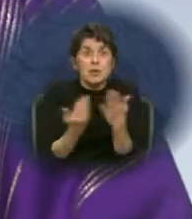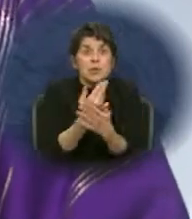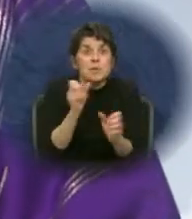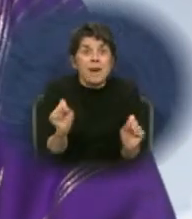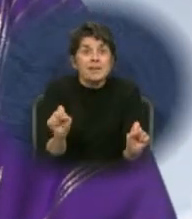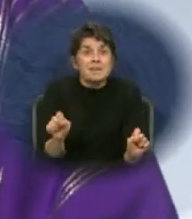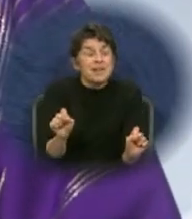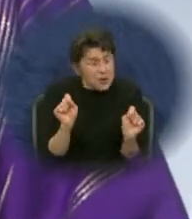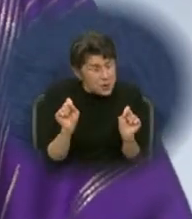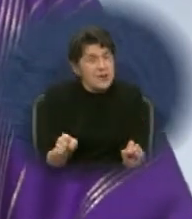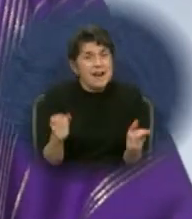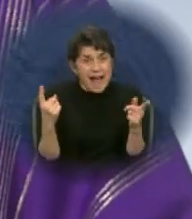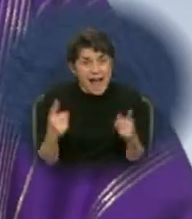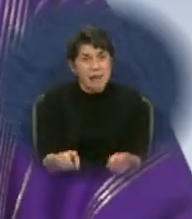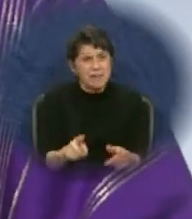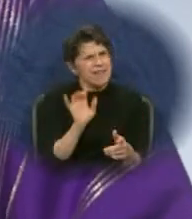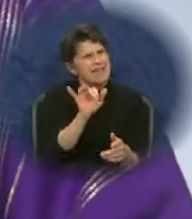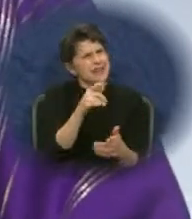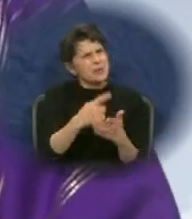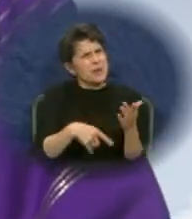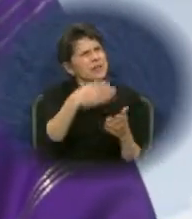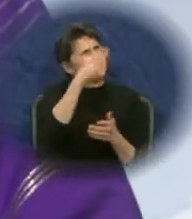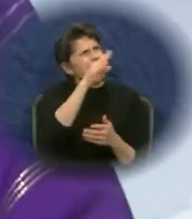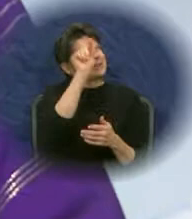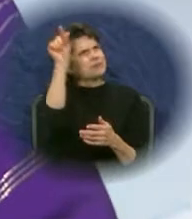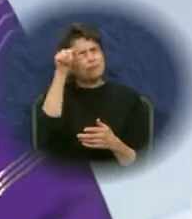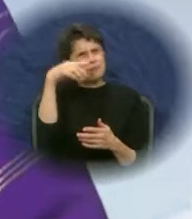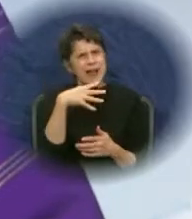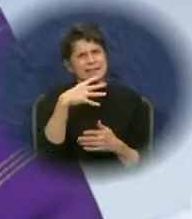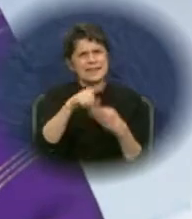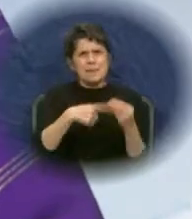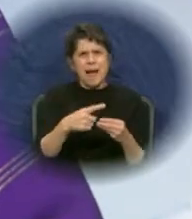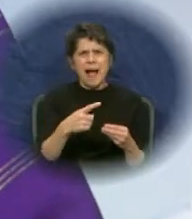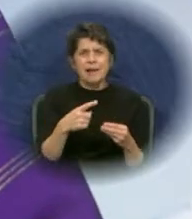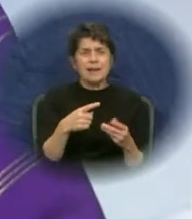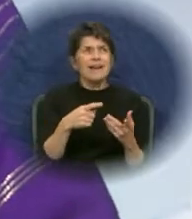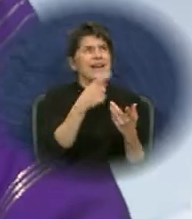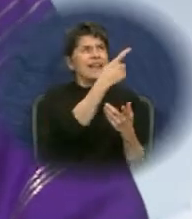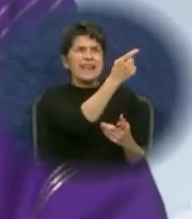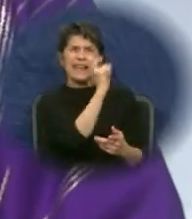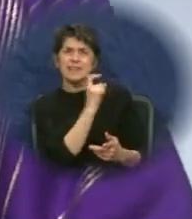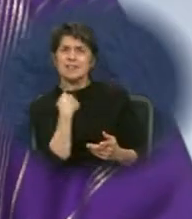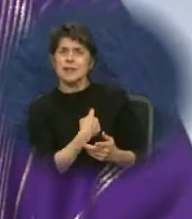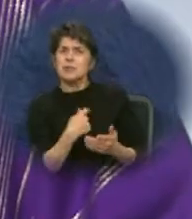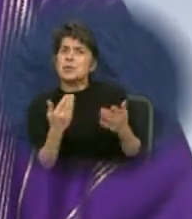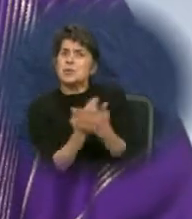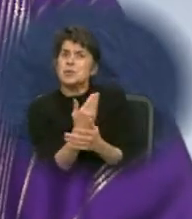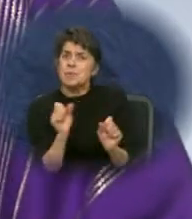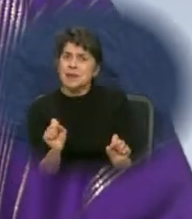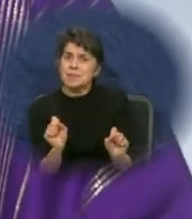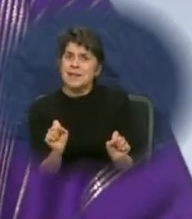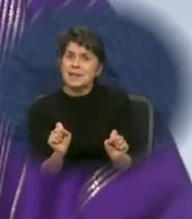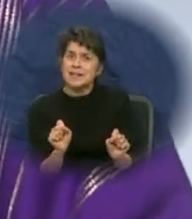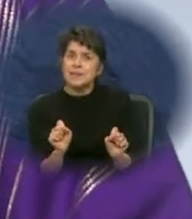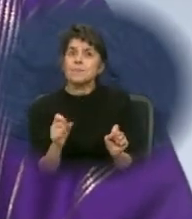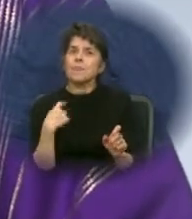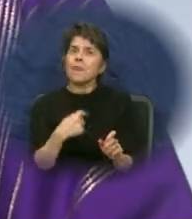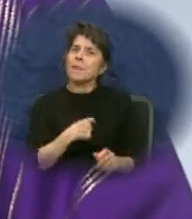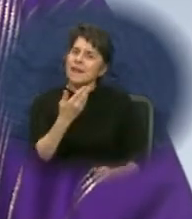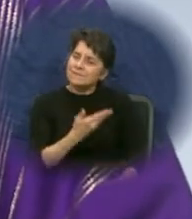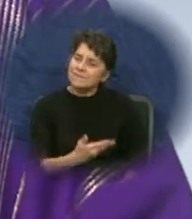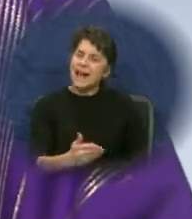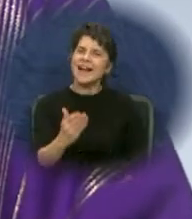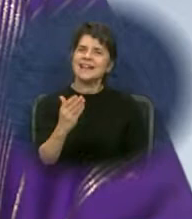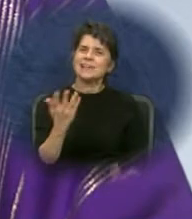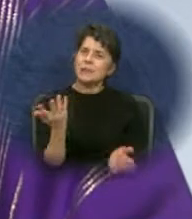possibilities, which is what God's grace is all about, new possibilities for all of us. And so we're invited early on in this Advent season